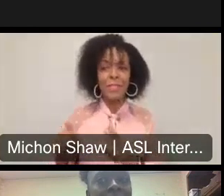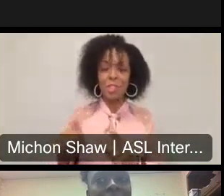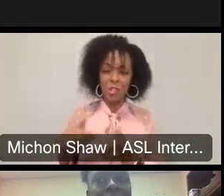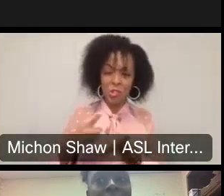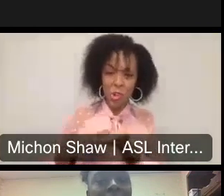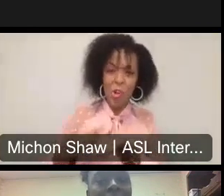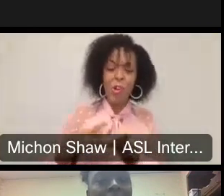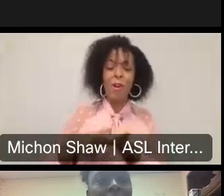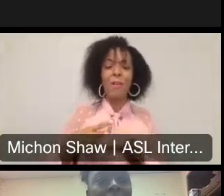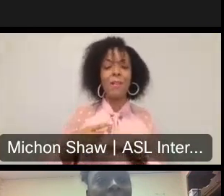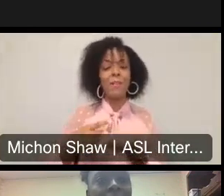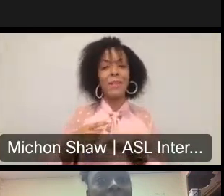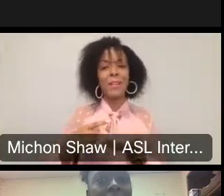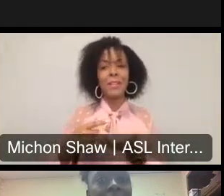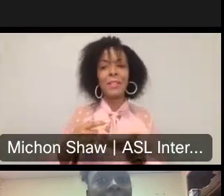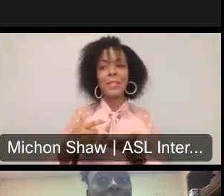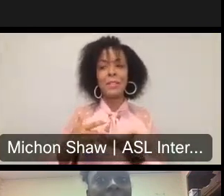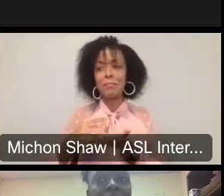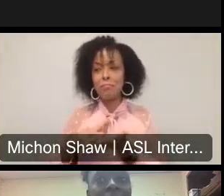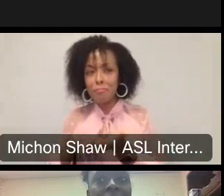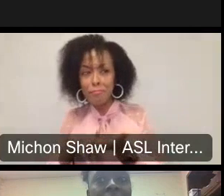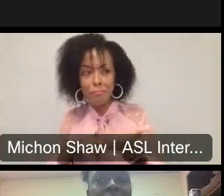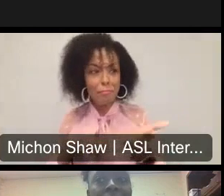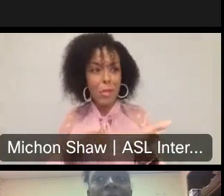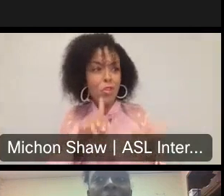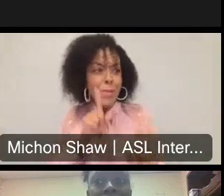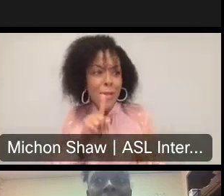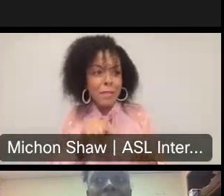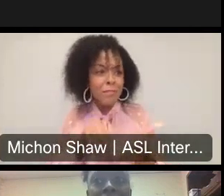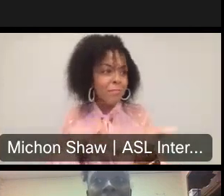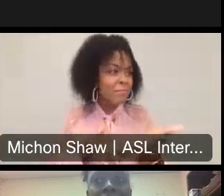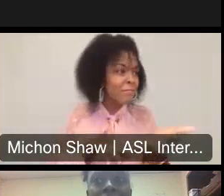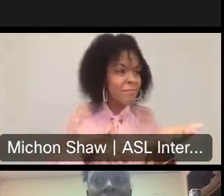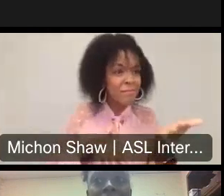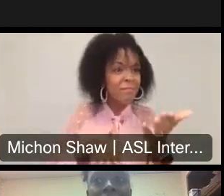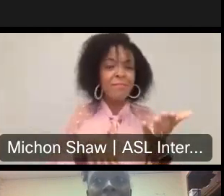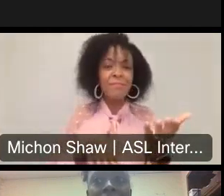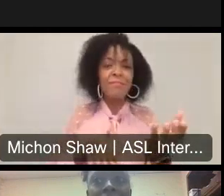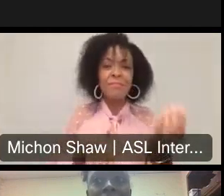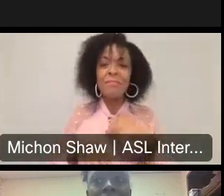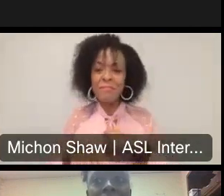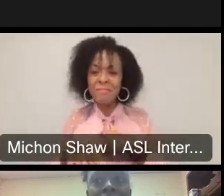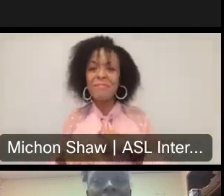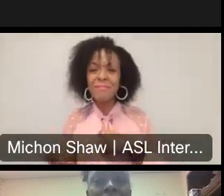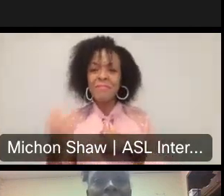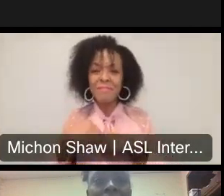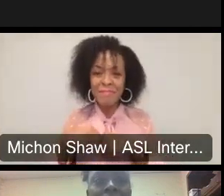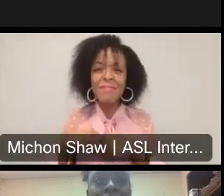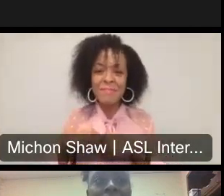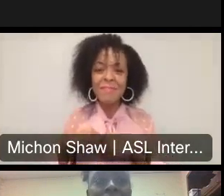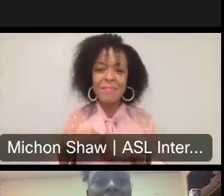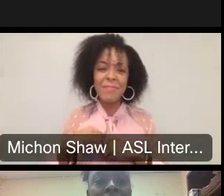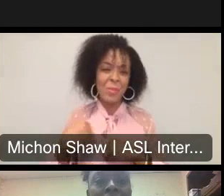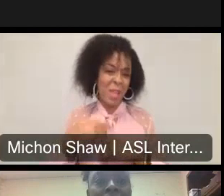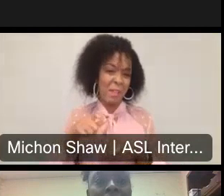how other people might have had reactions to it, and put those in our treasure trove. So we just have to keep on